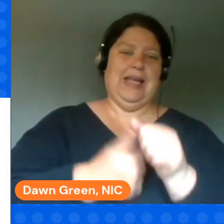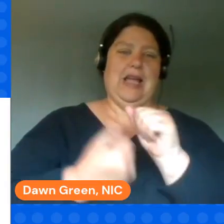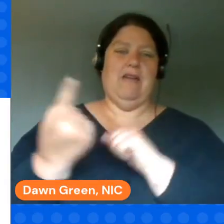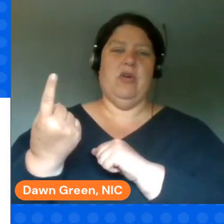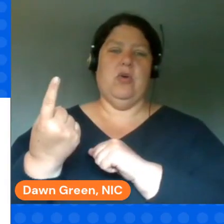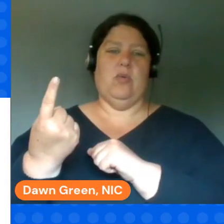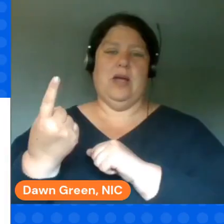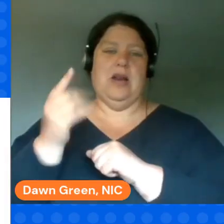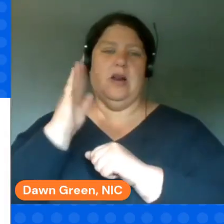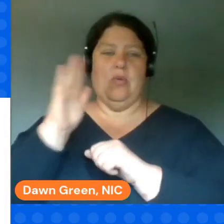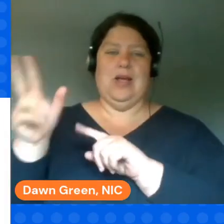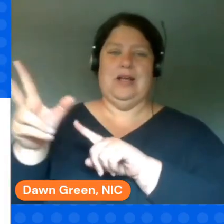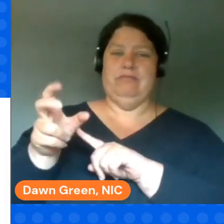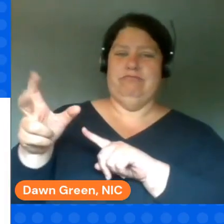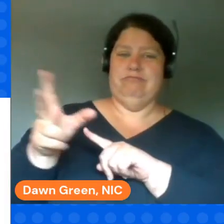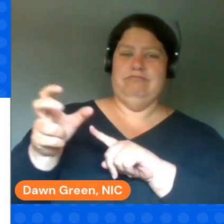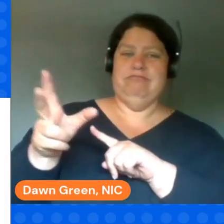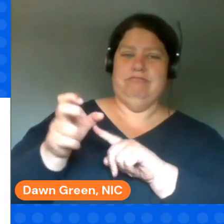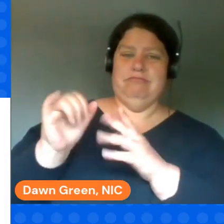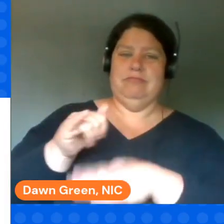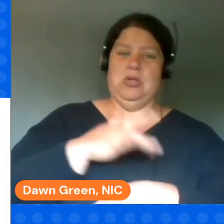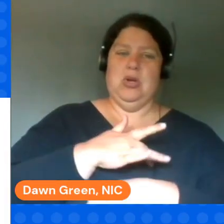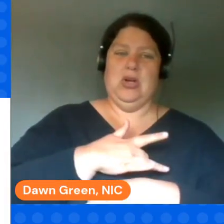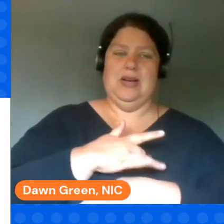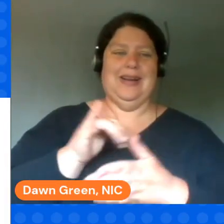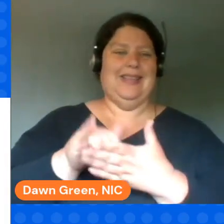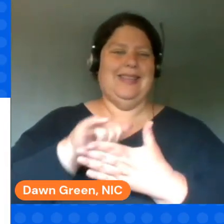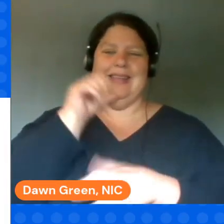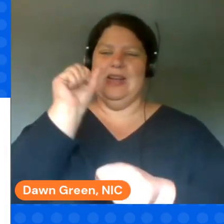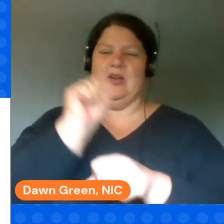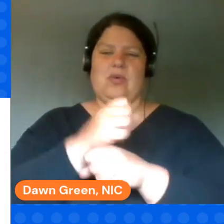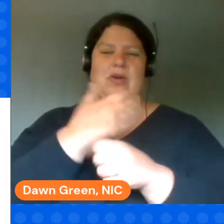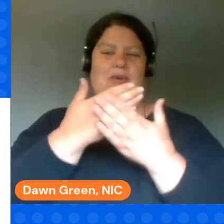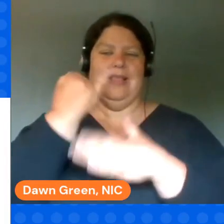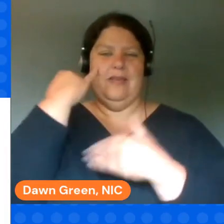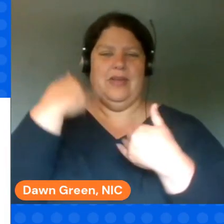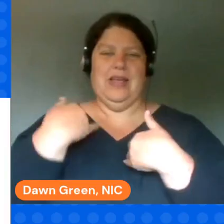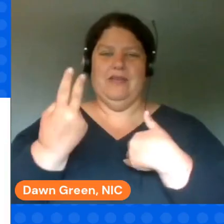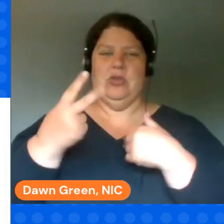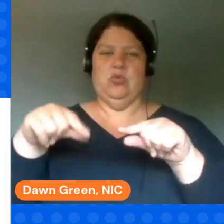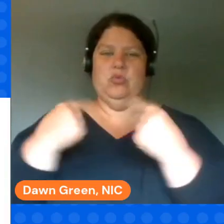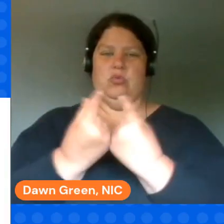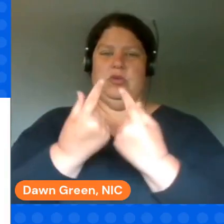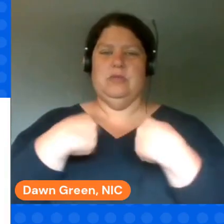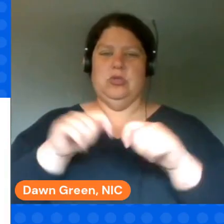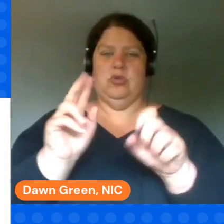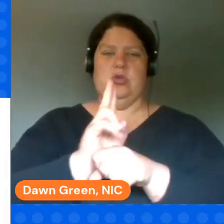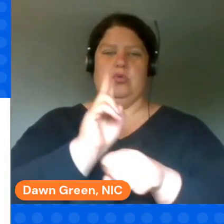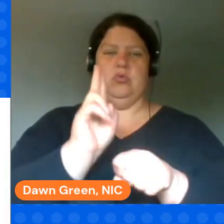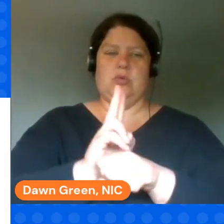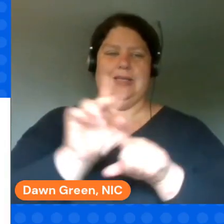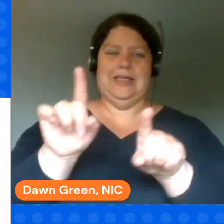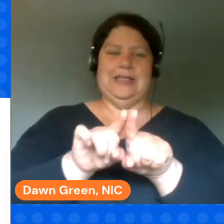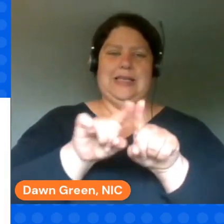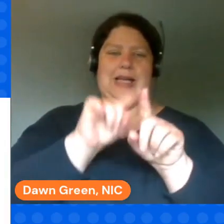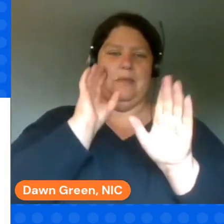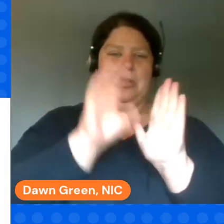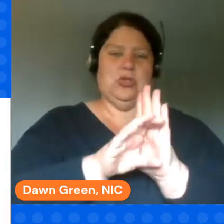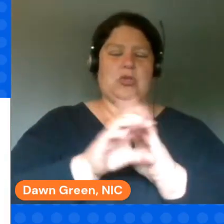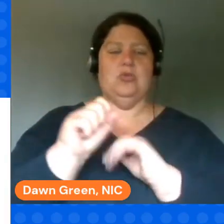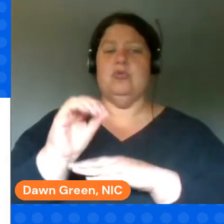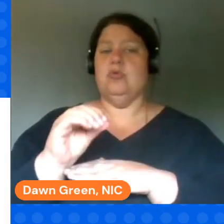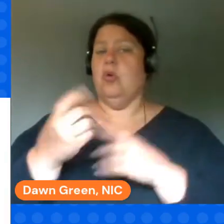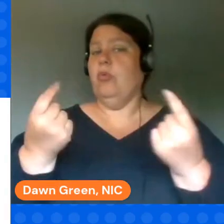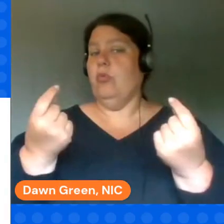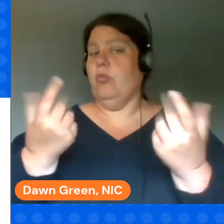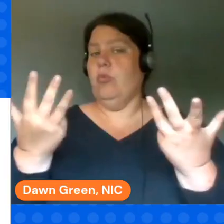receiving that same heart message, which didn't always work well if you had 2 groups that were trying to use the same symbols. So what we did is